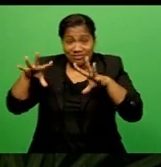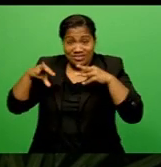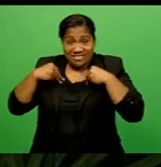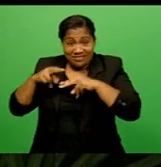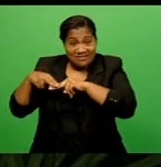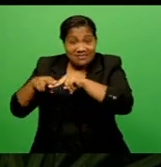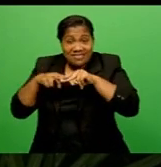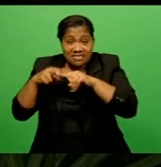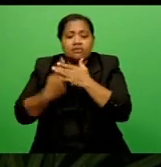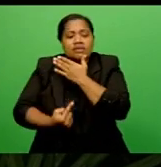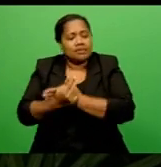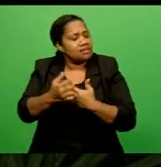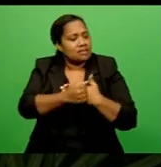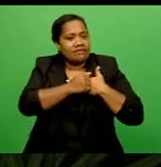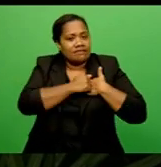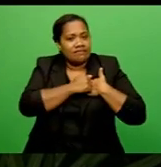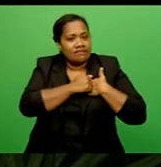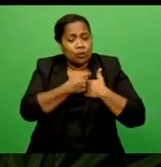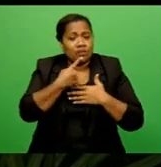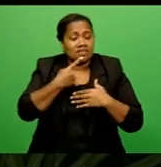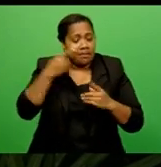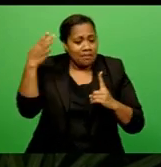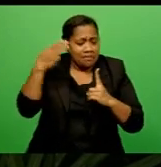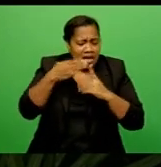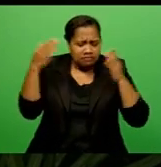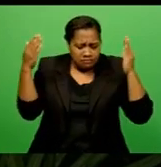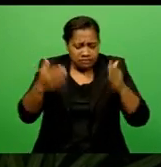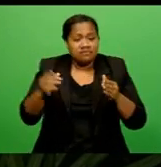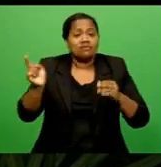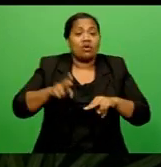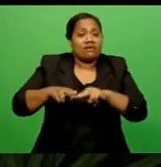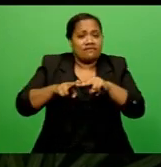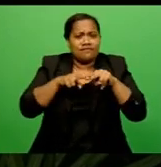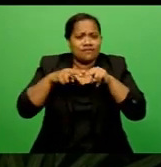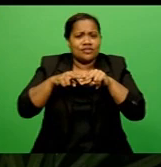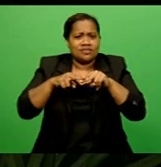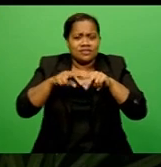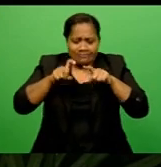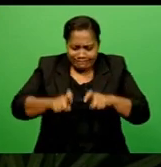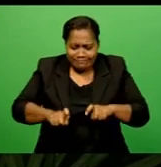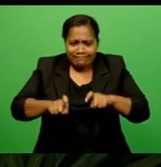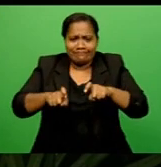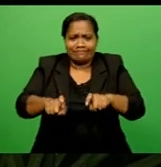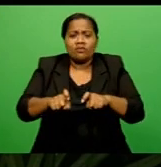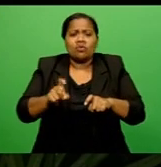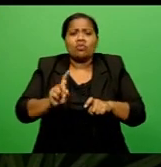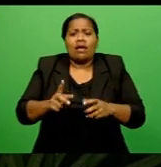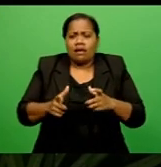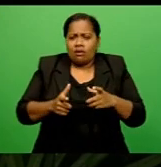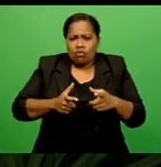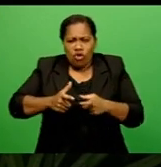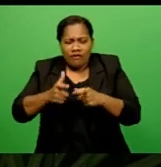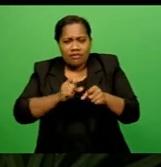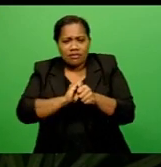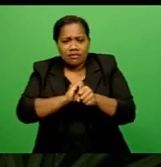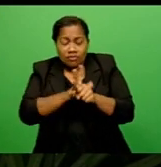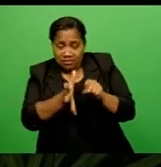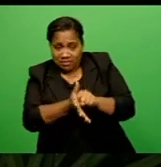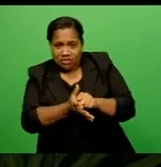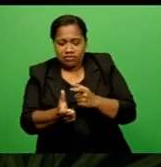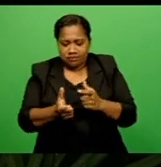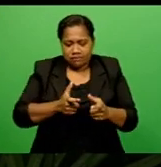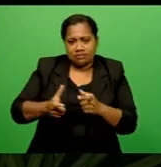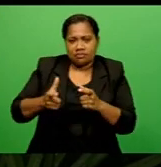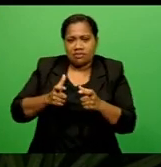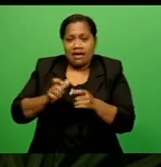is safe. He also says the main focus is for Fiji to remain COVID-19 contained until we get